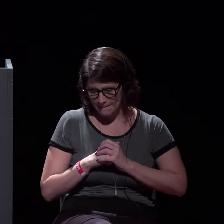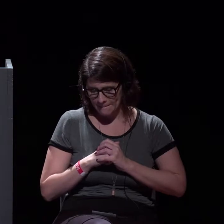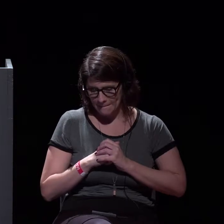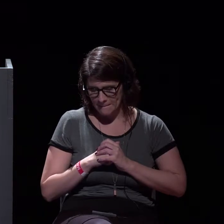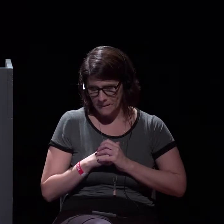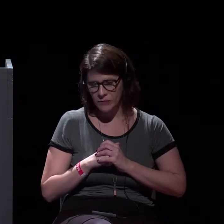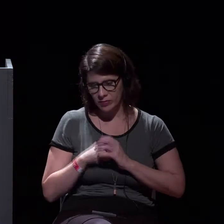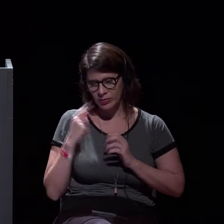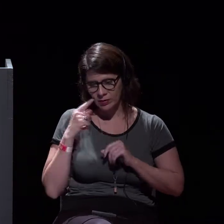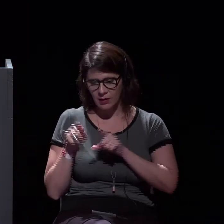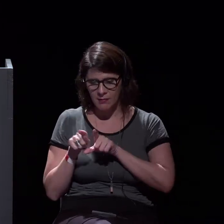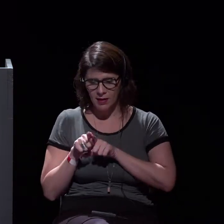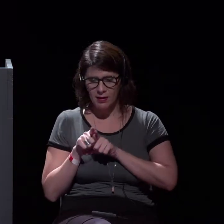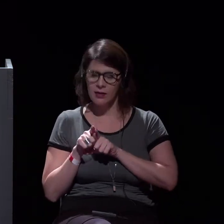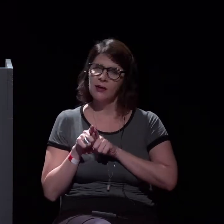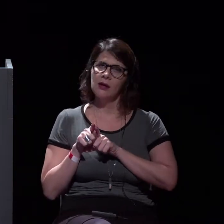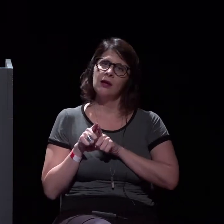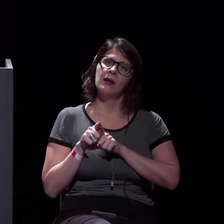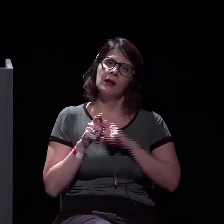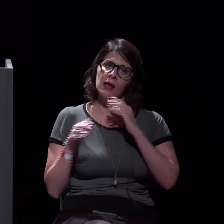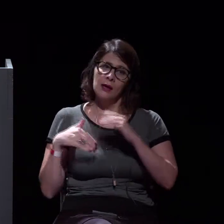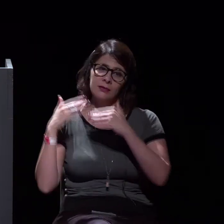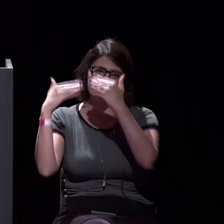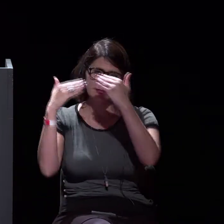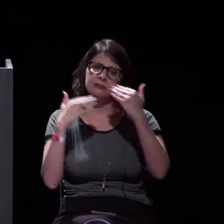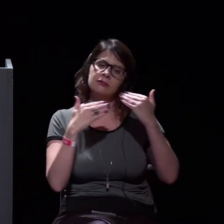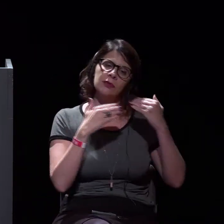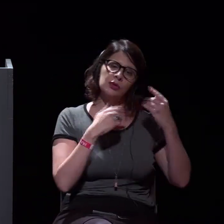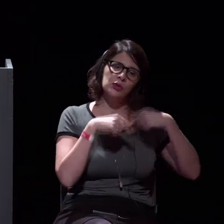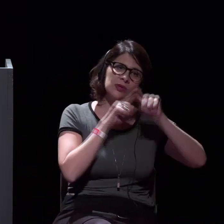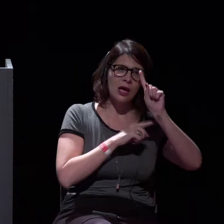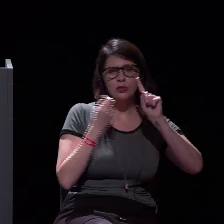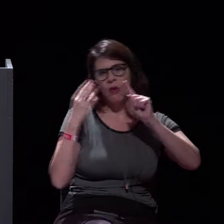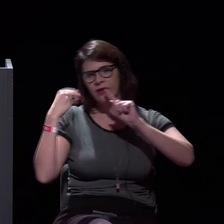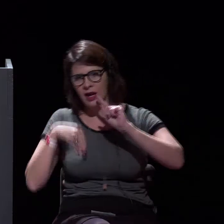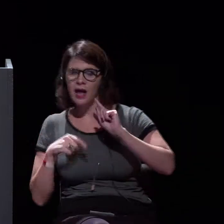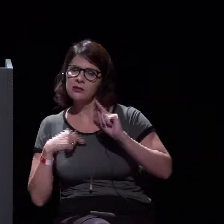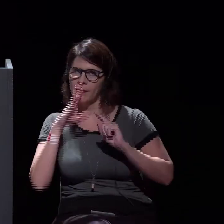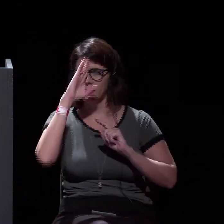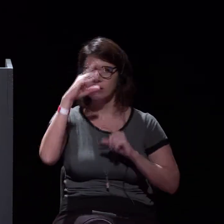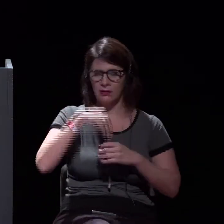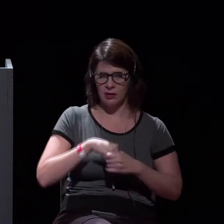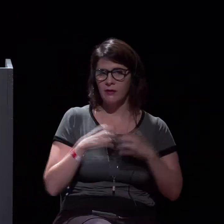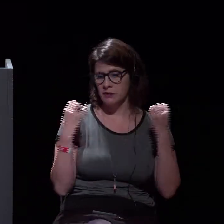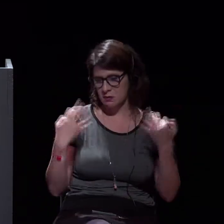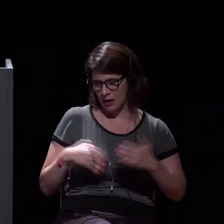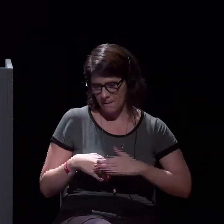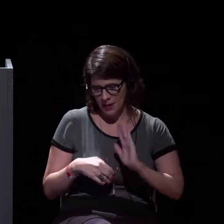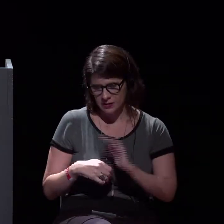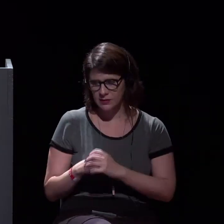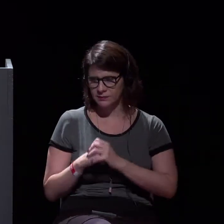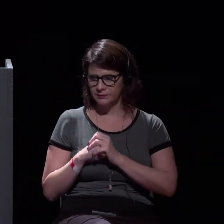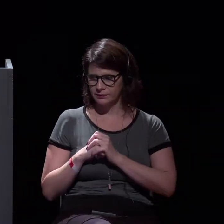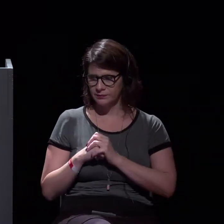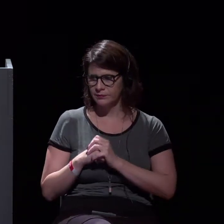Well, I'll elaborate on that later on. And I would add that Luis Kamnitzer's later book, Conceptualism in Latin